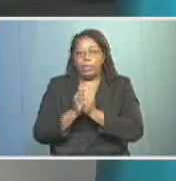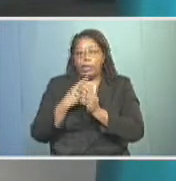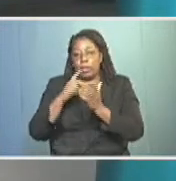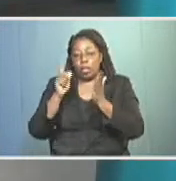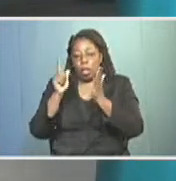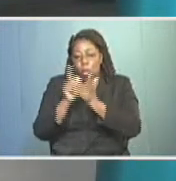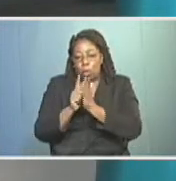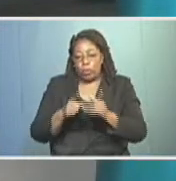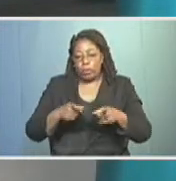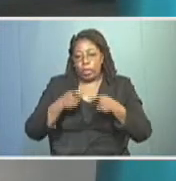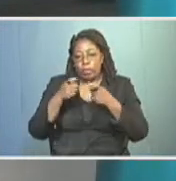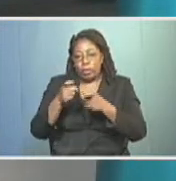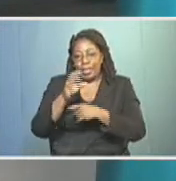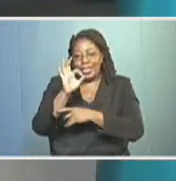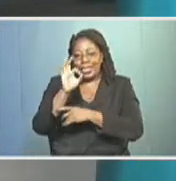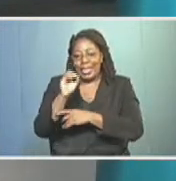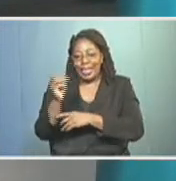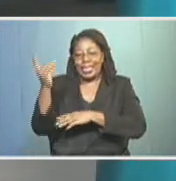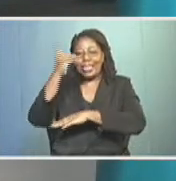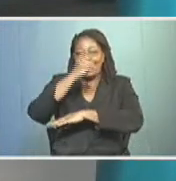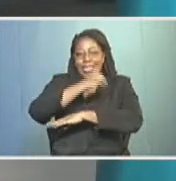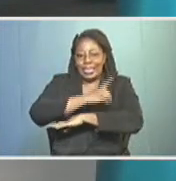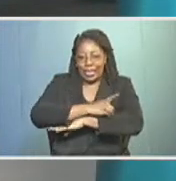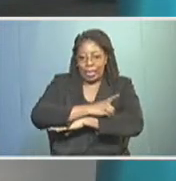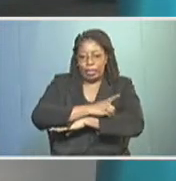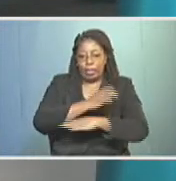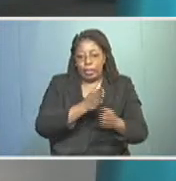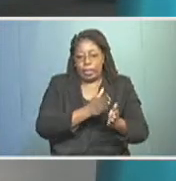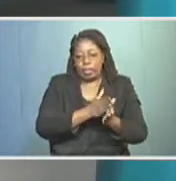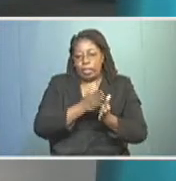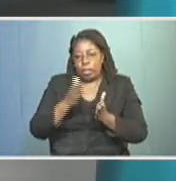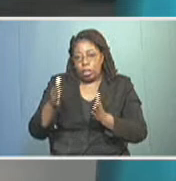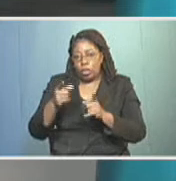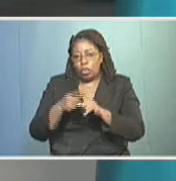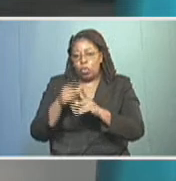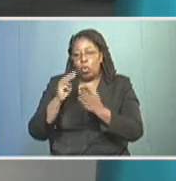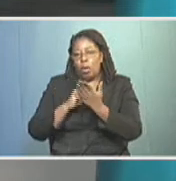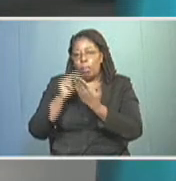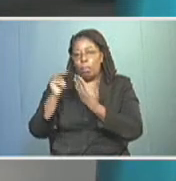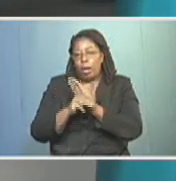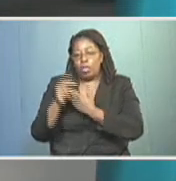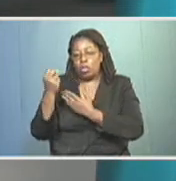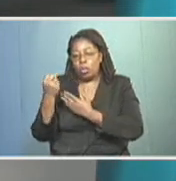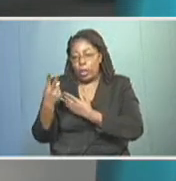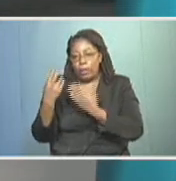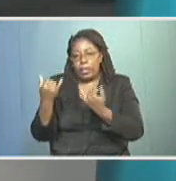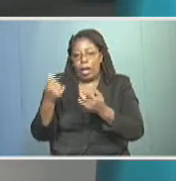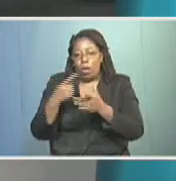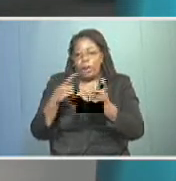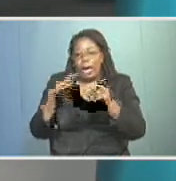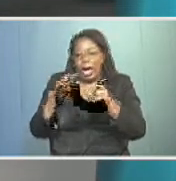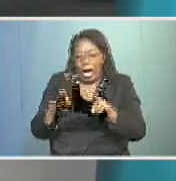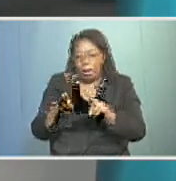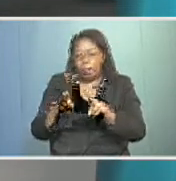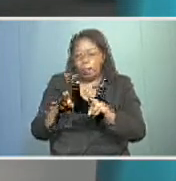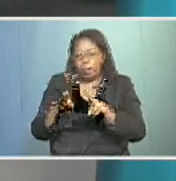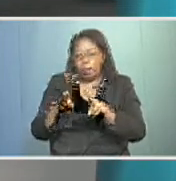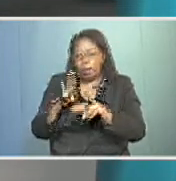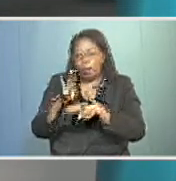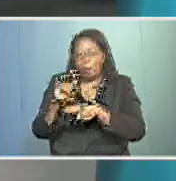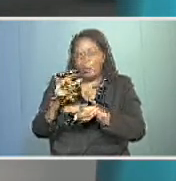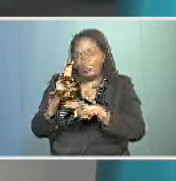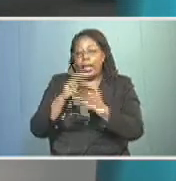provide a 90-day window, which takes us to March 12th. What has to happen within that window by March